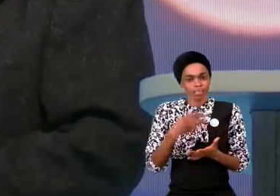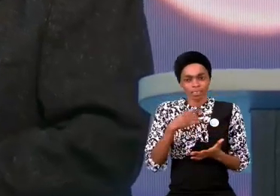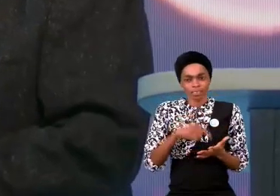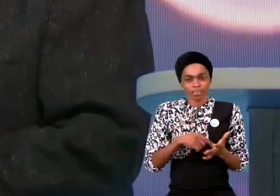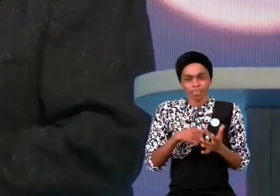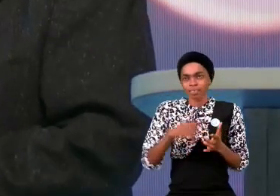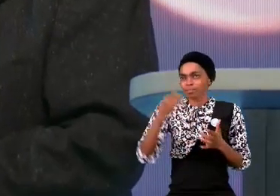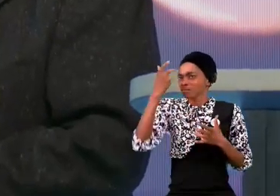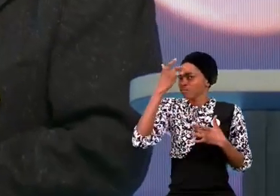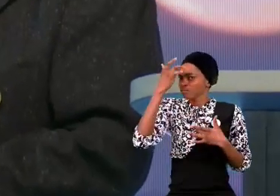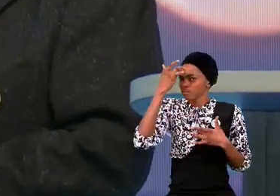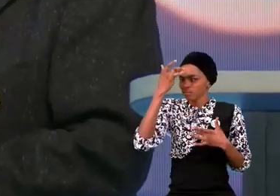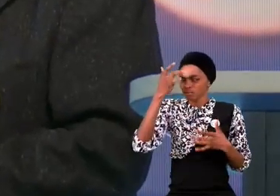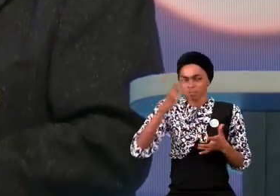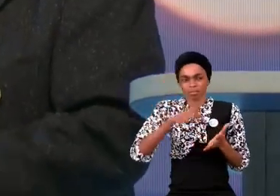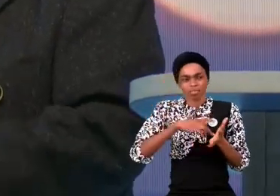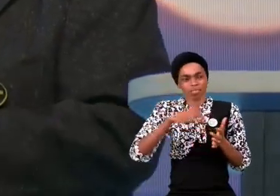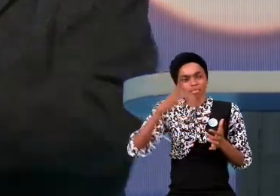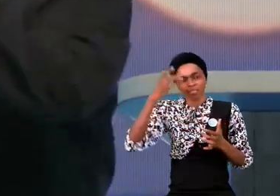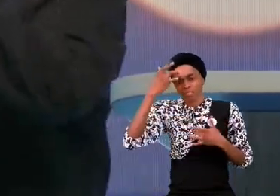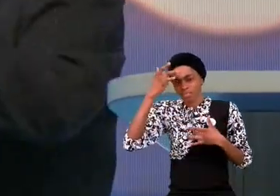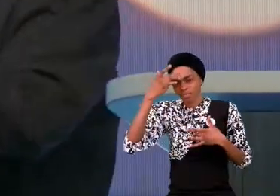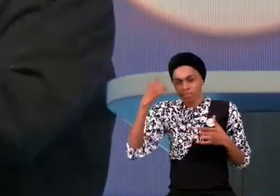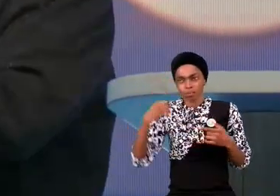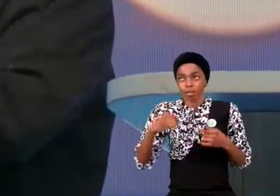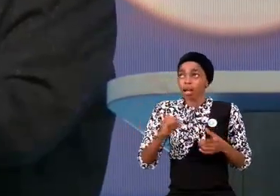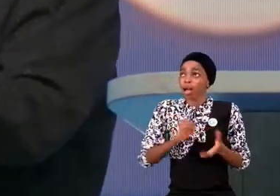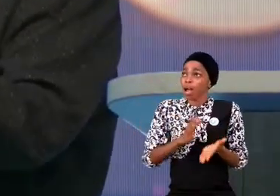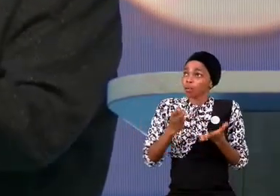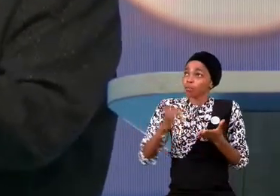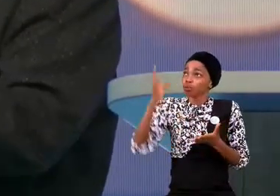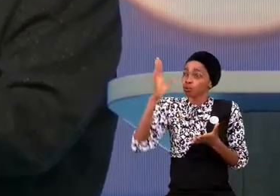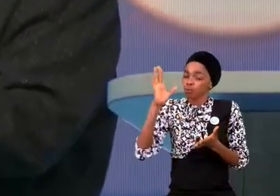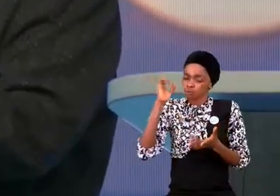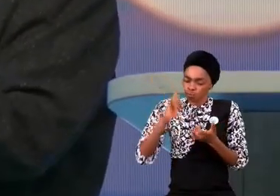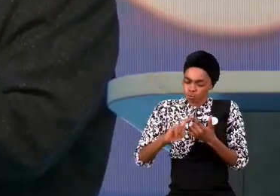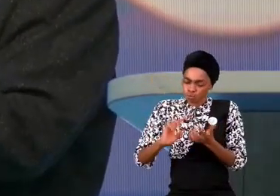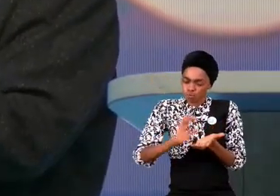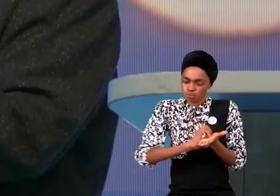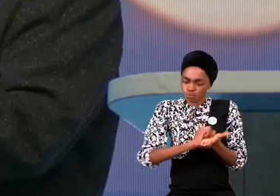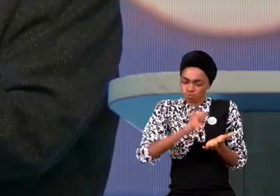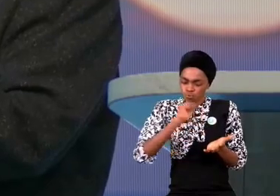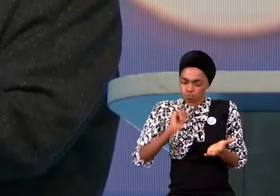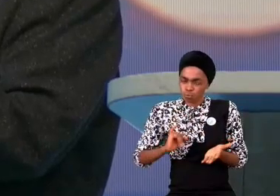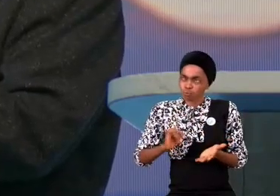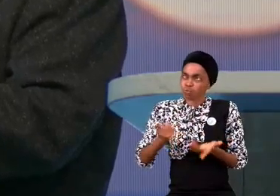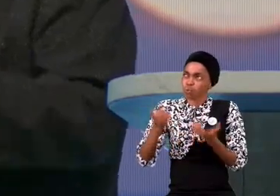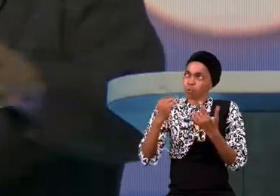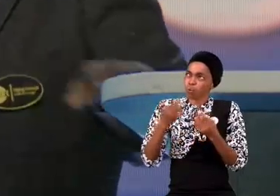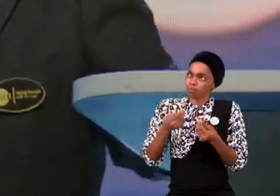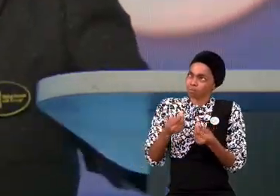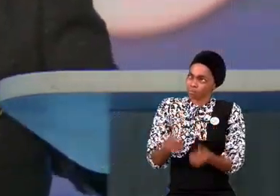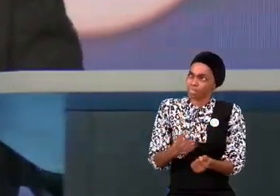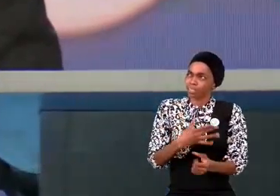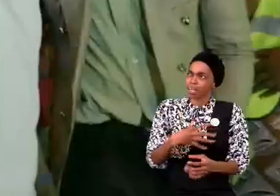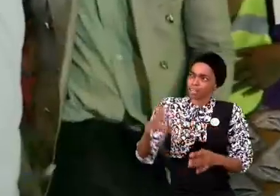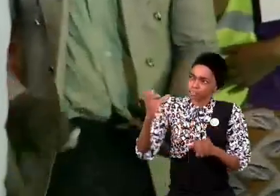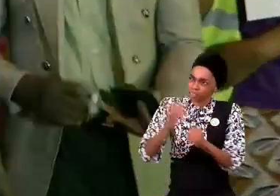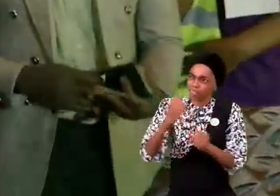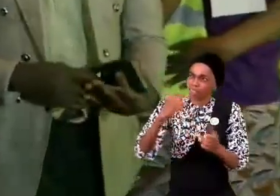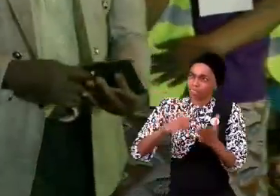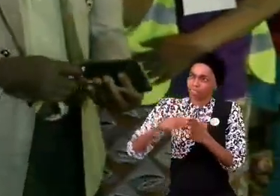come instantaneously and carry everything away and bear everything away, and he will do